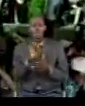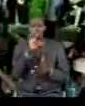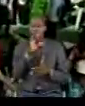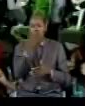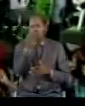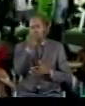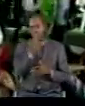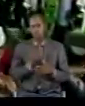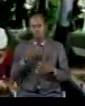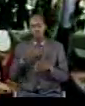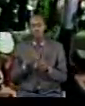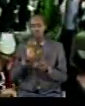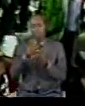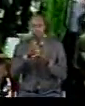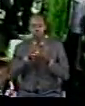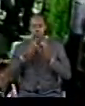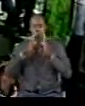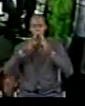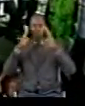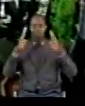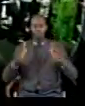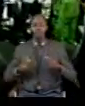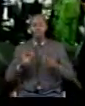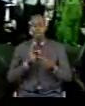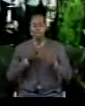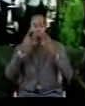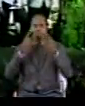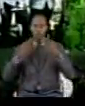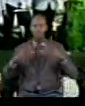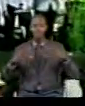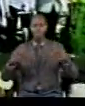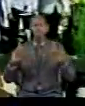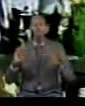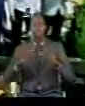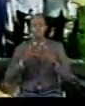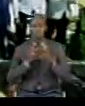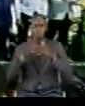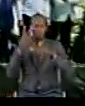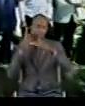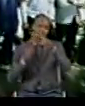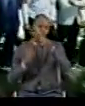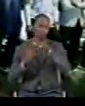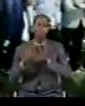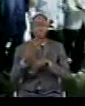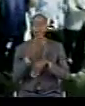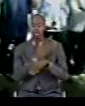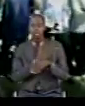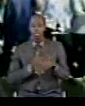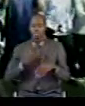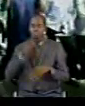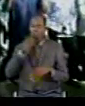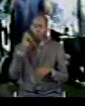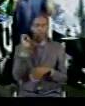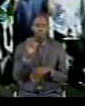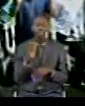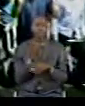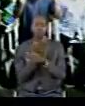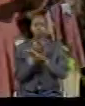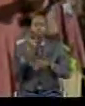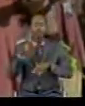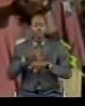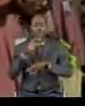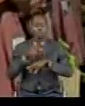their homes, I pronounce and prophesy and predict freedom for